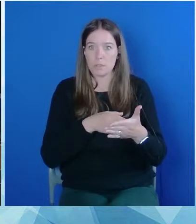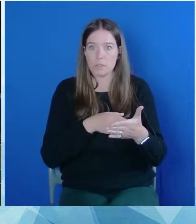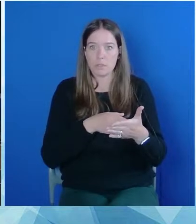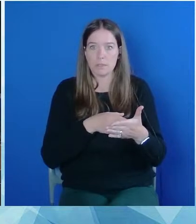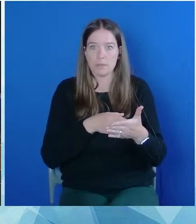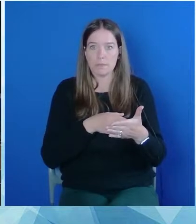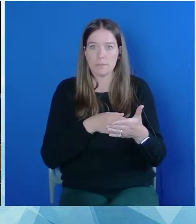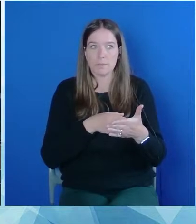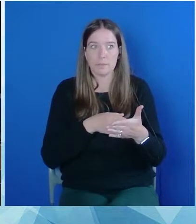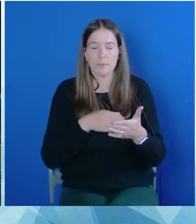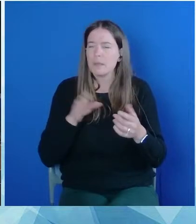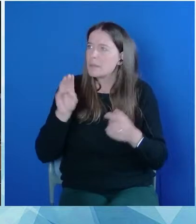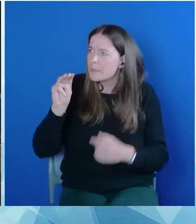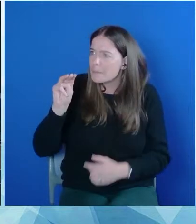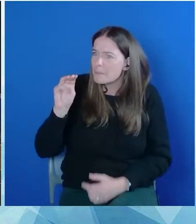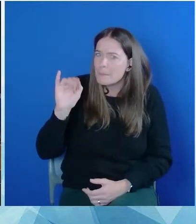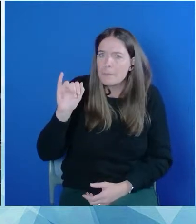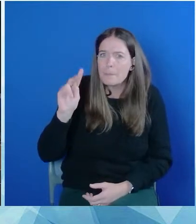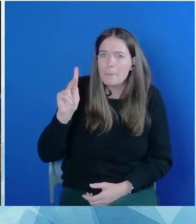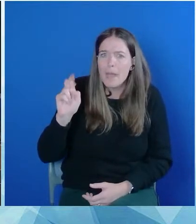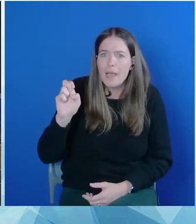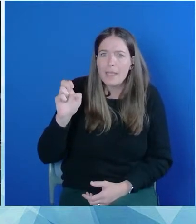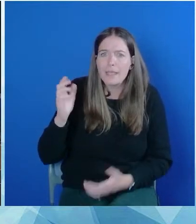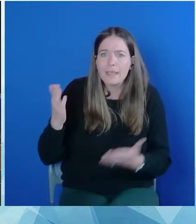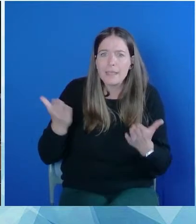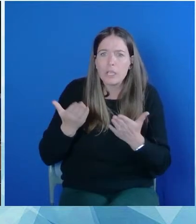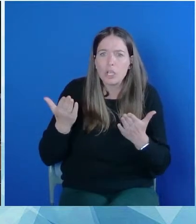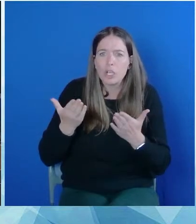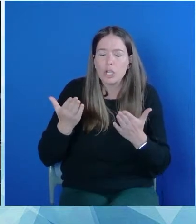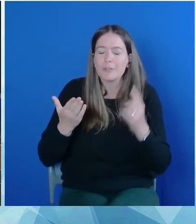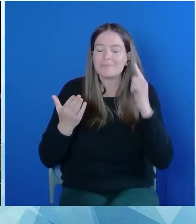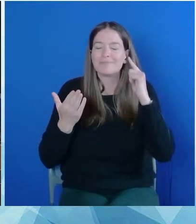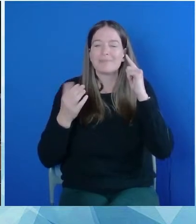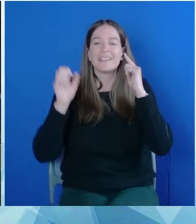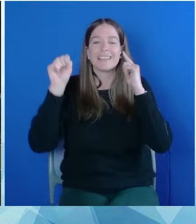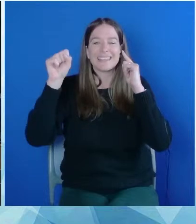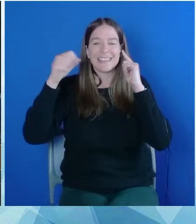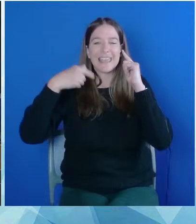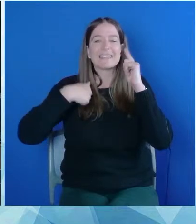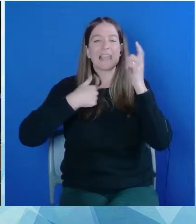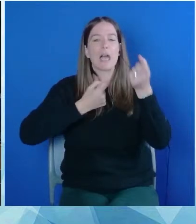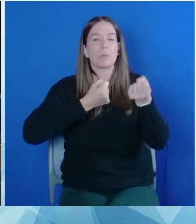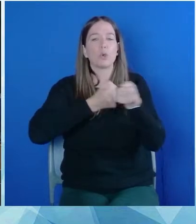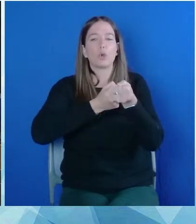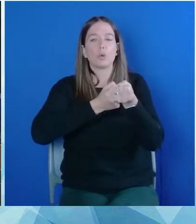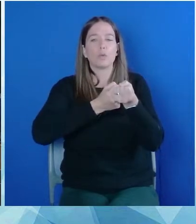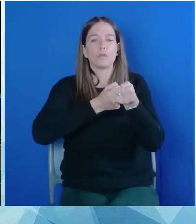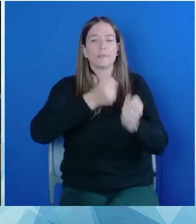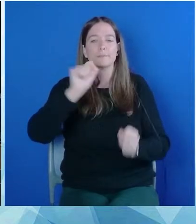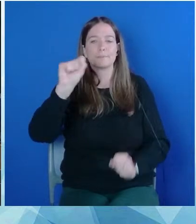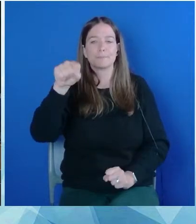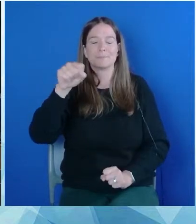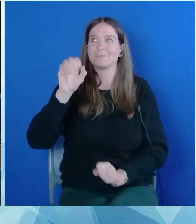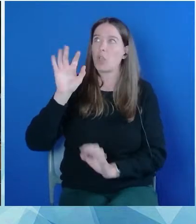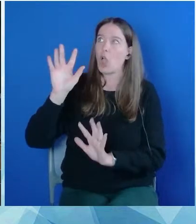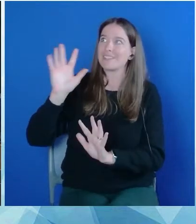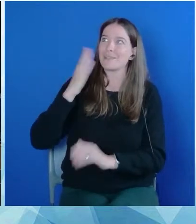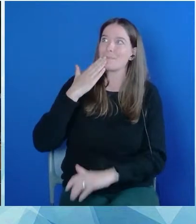Is Gordon there? Mike, are you there? I am. I approve. Awesome. Thank you.